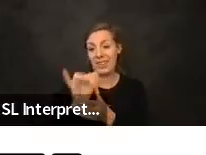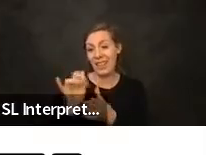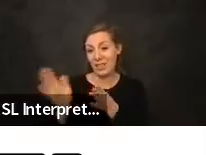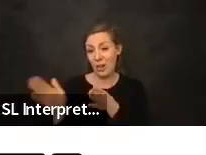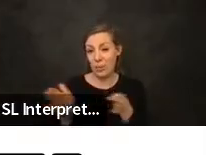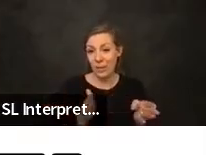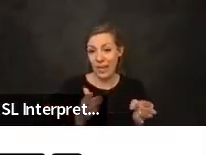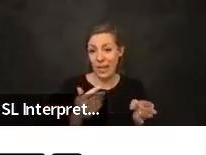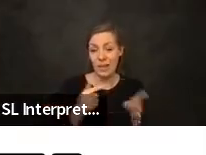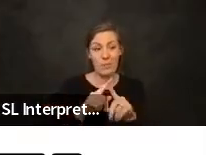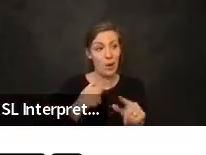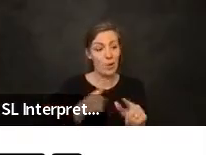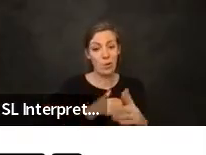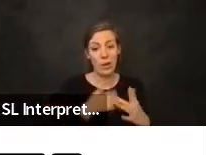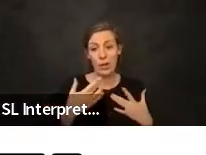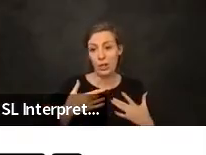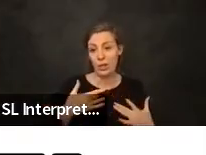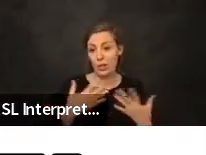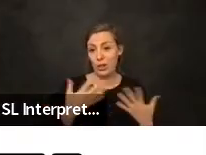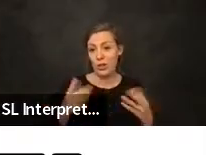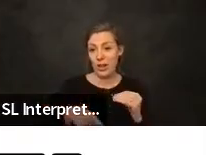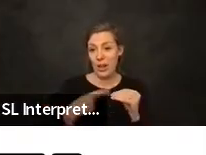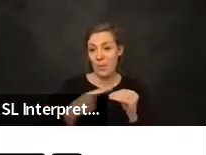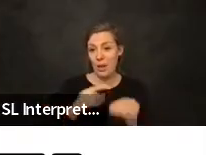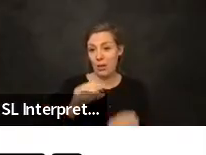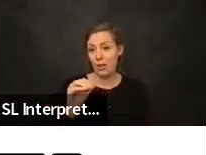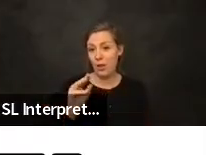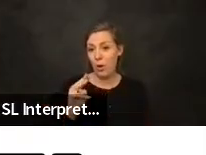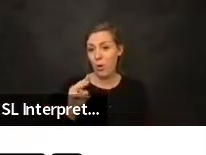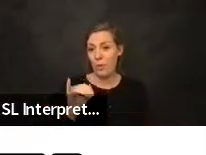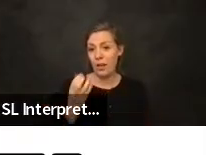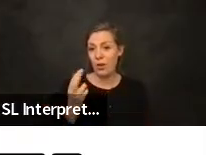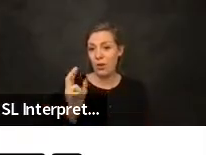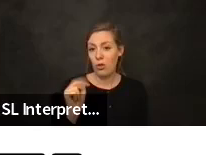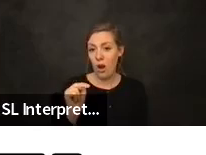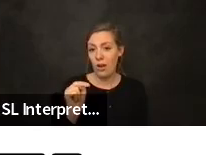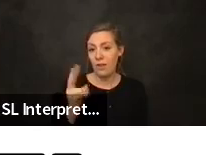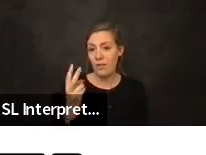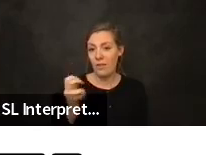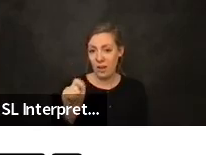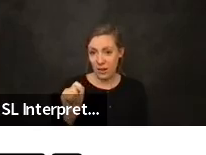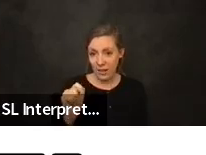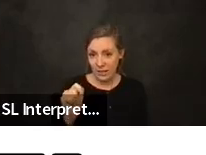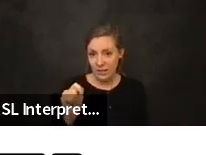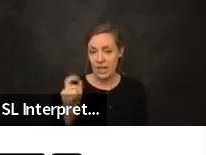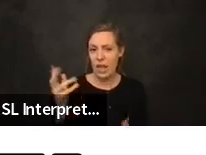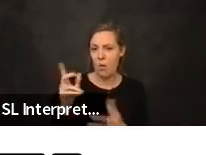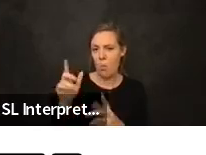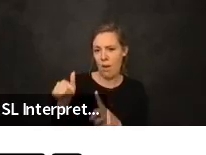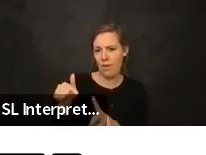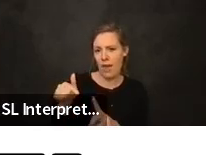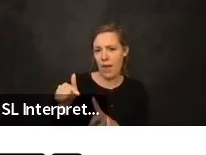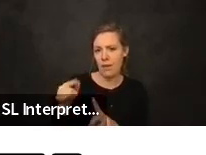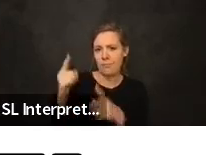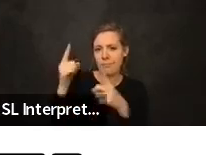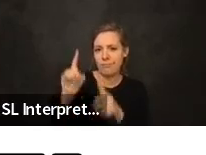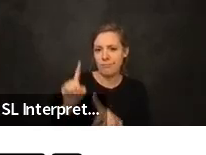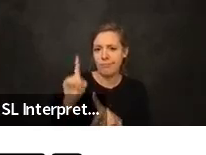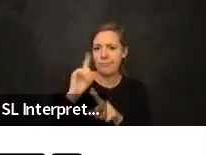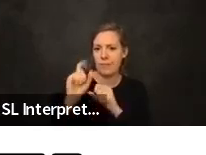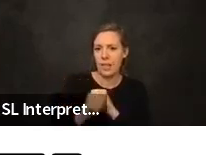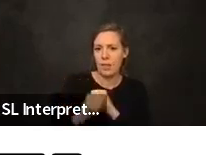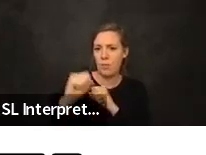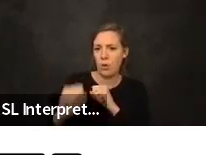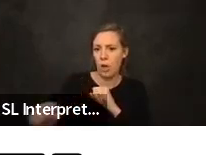are concerned about what we don't know about the Omicron variant and what impact that virus may play in prolonging our